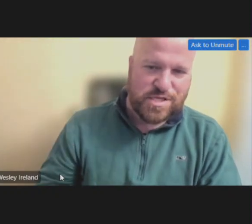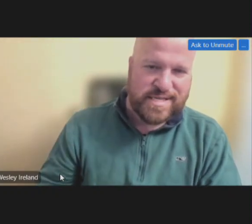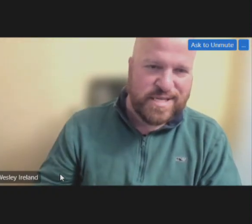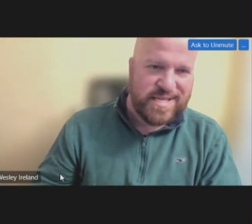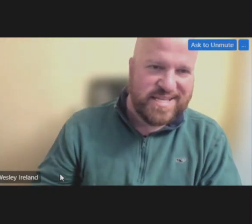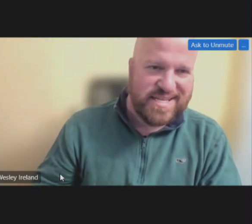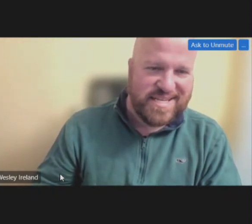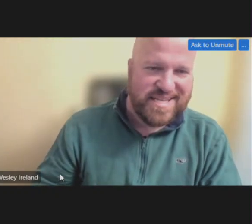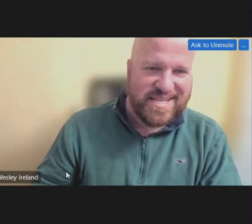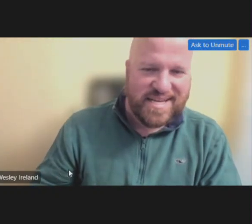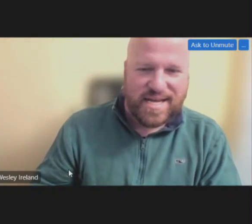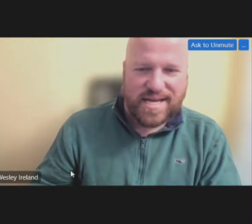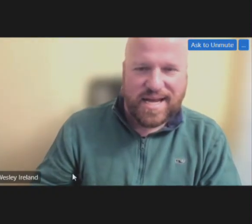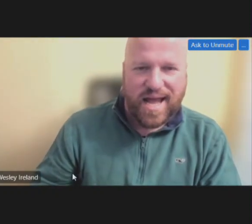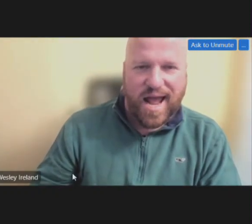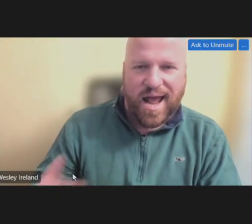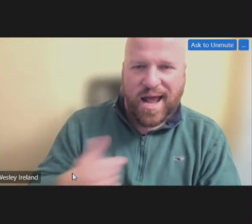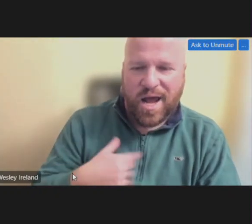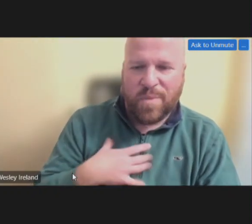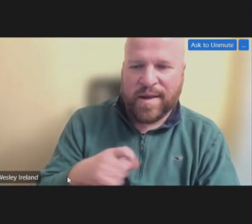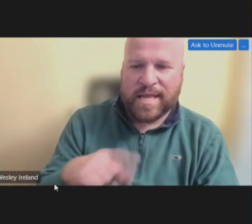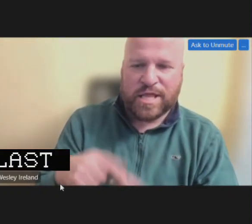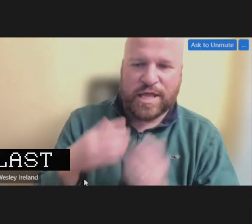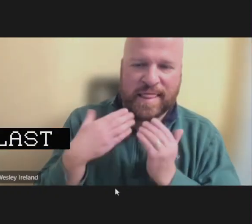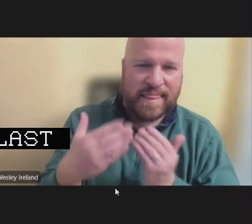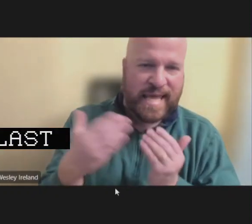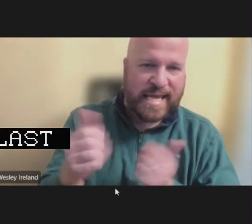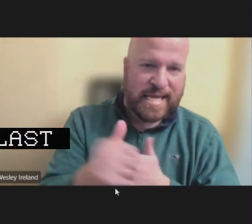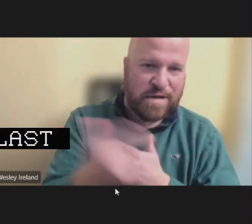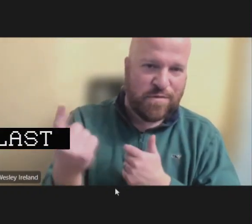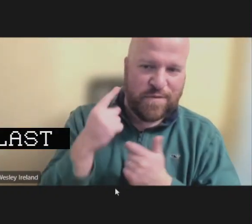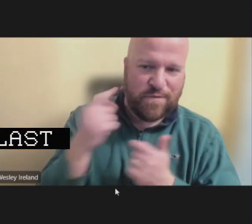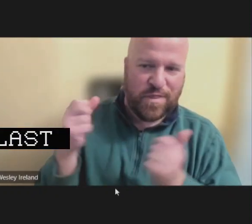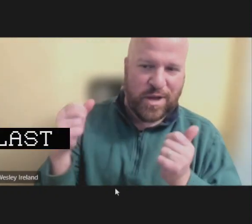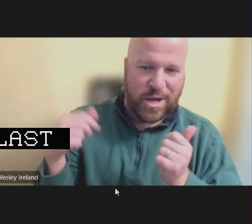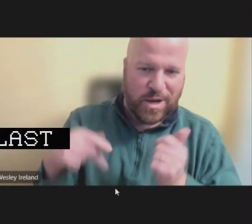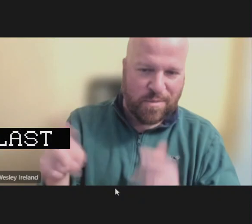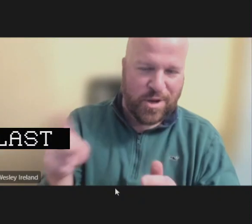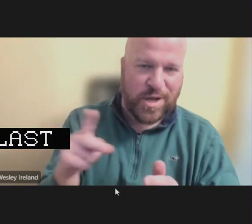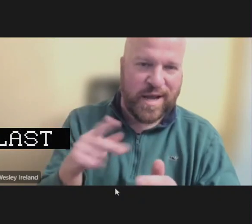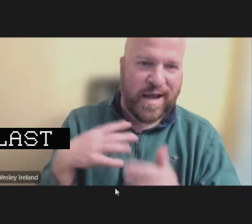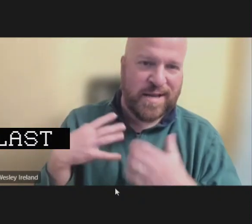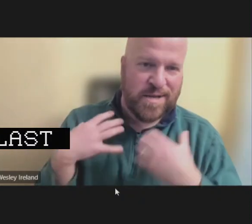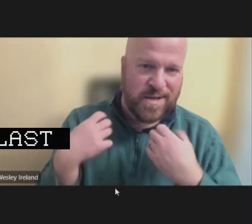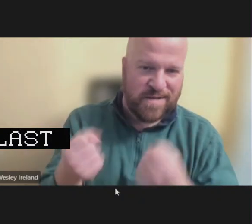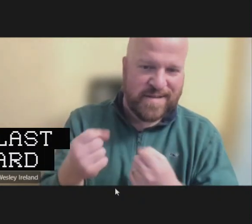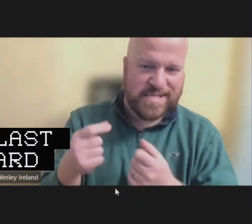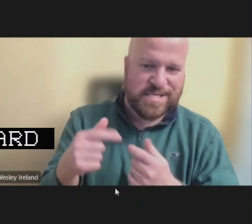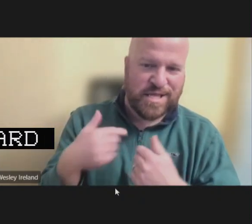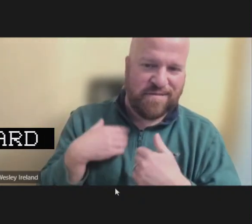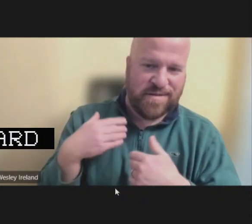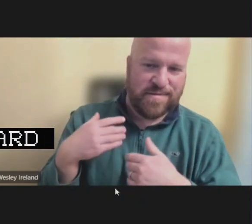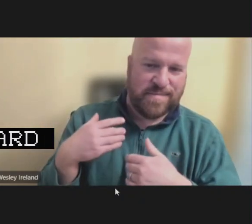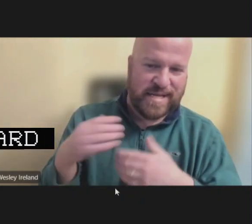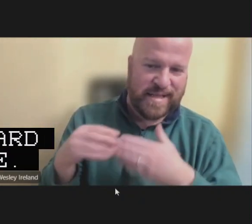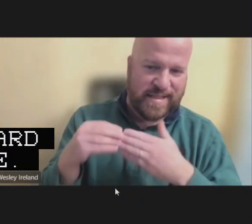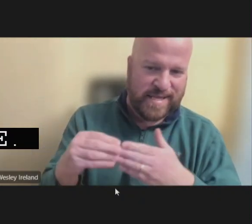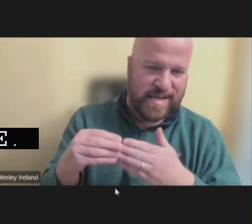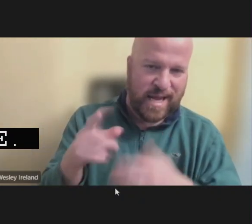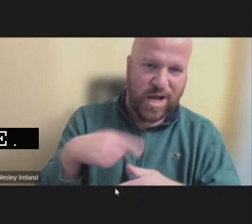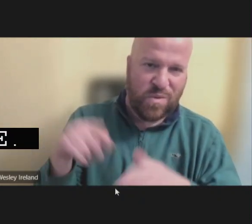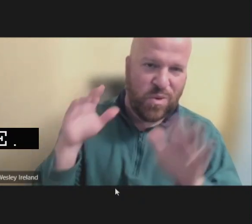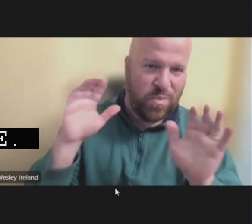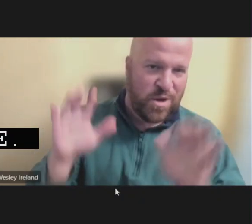remarks then I would have as board chair, I'd like to share. I'd like to thank everybody for the opportunity and